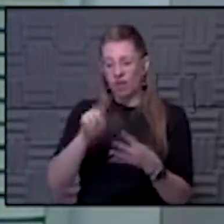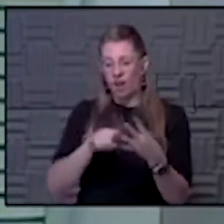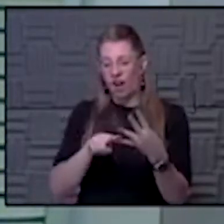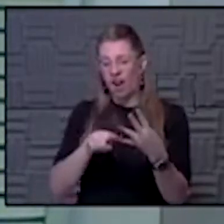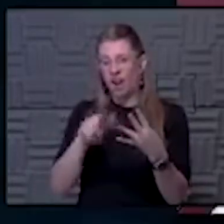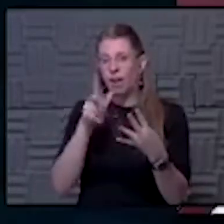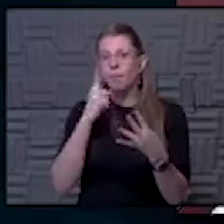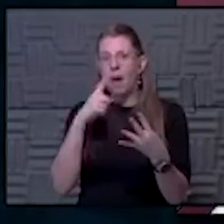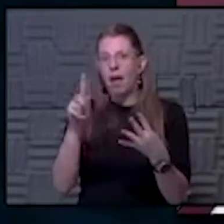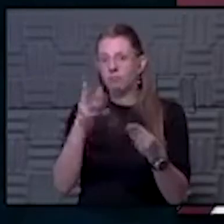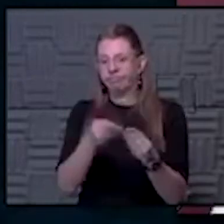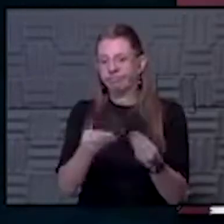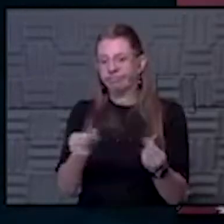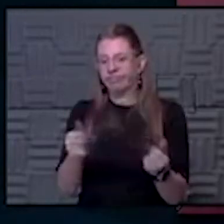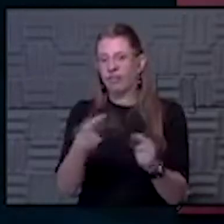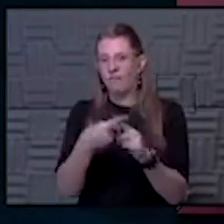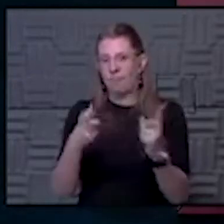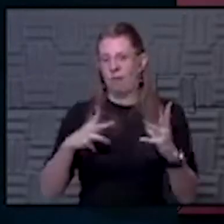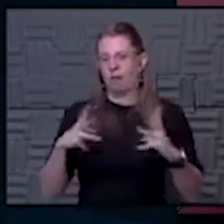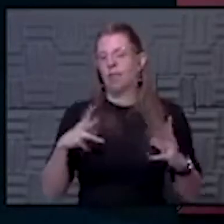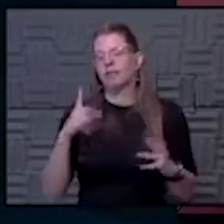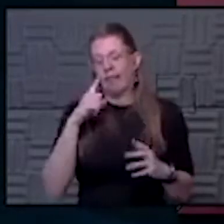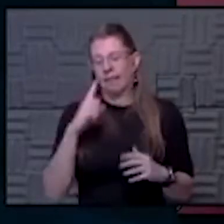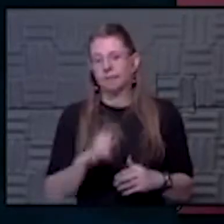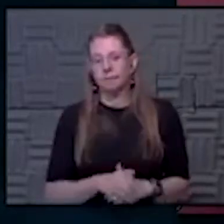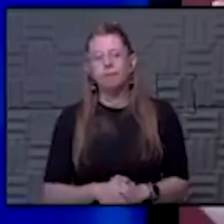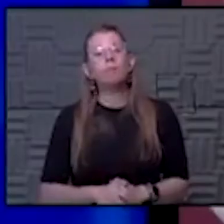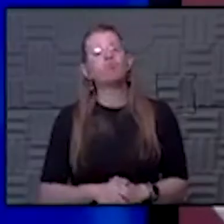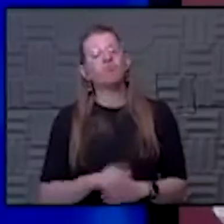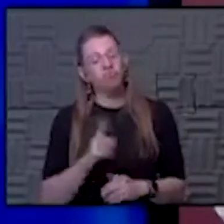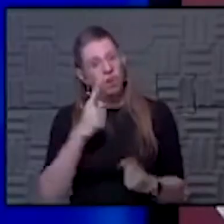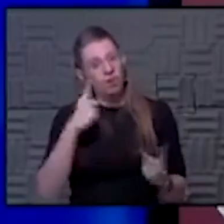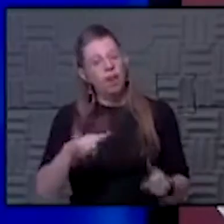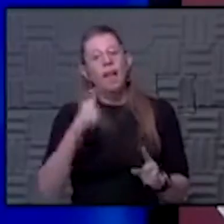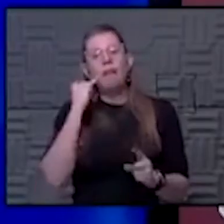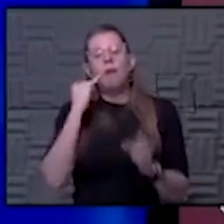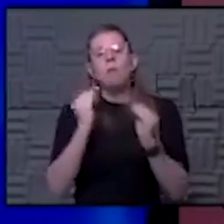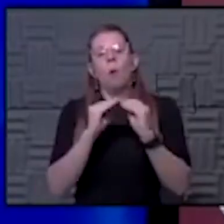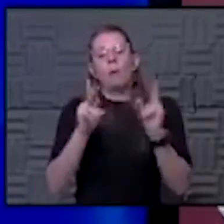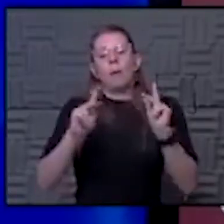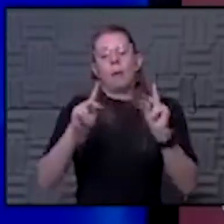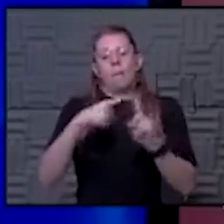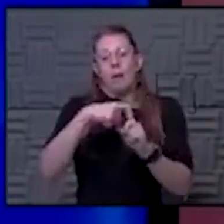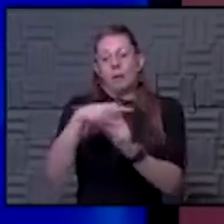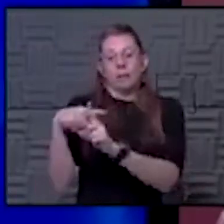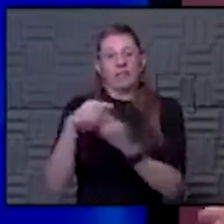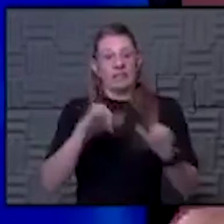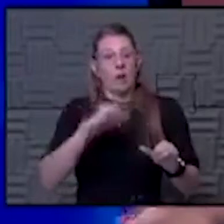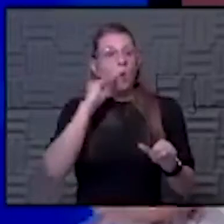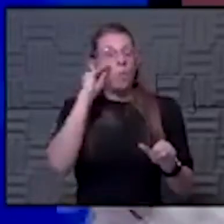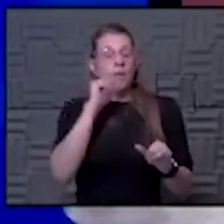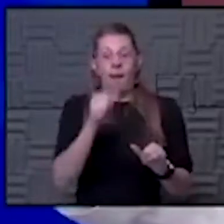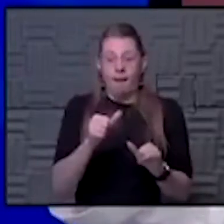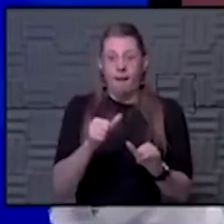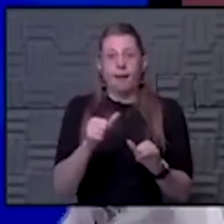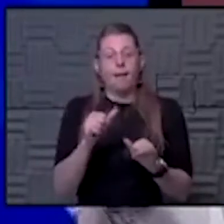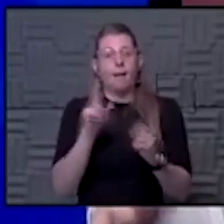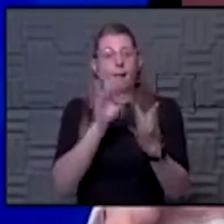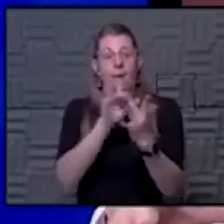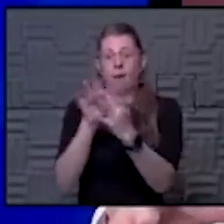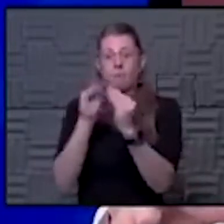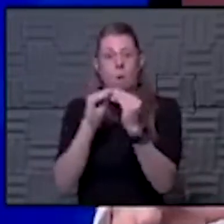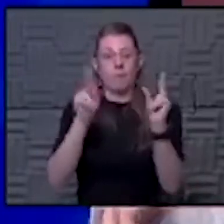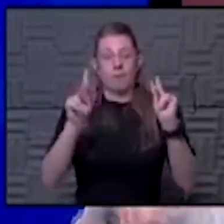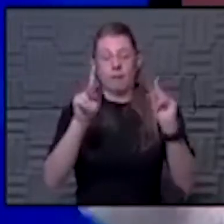That I would say that, because I think there's also that if you have more people who are positive, and they don't stay home, and they come in contact with more people